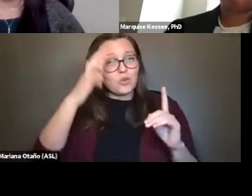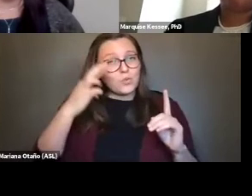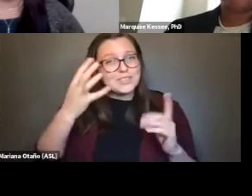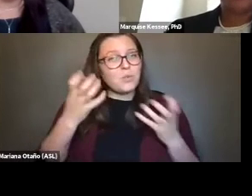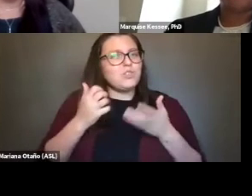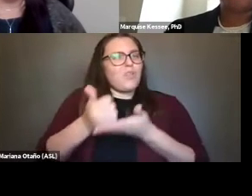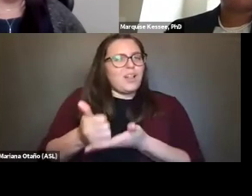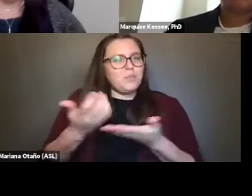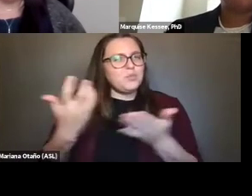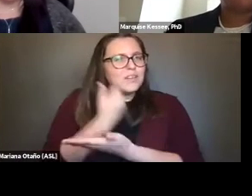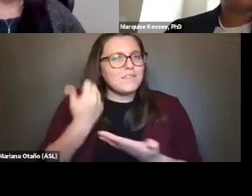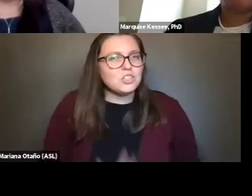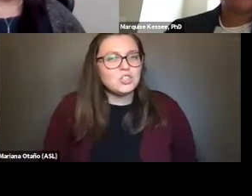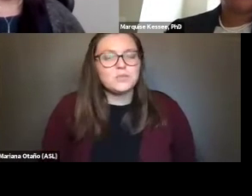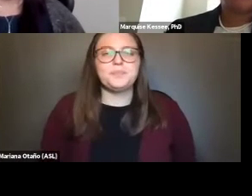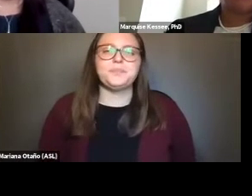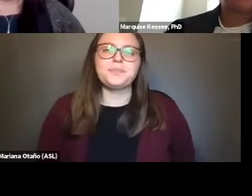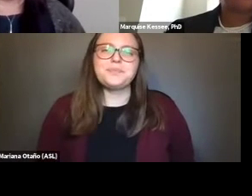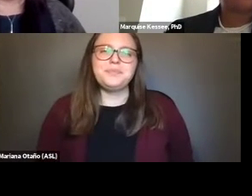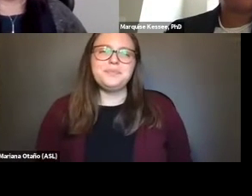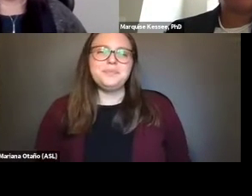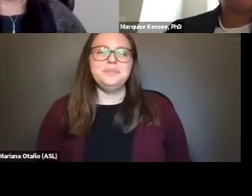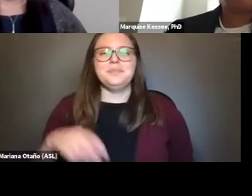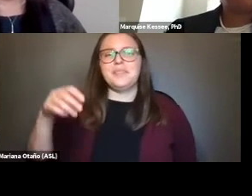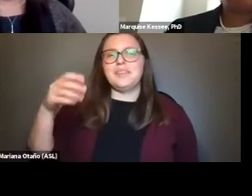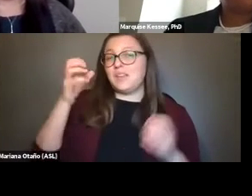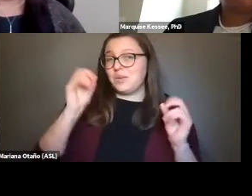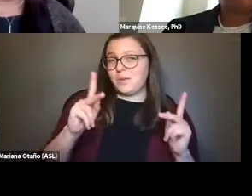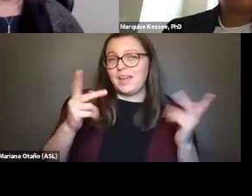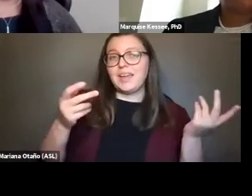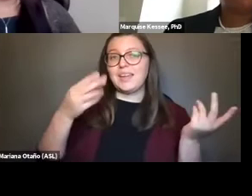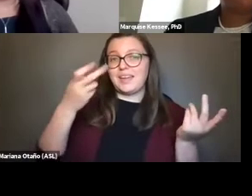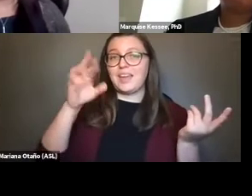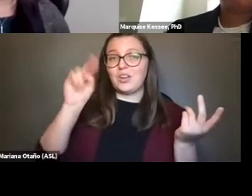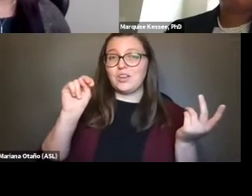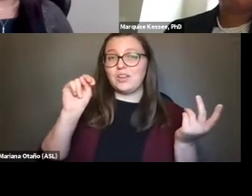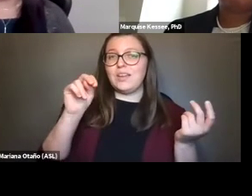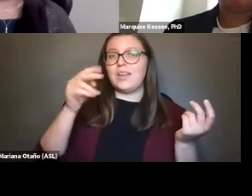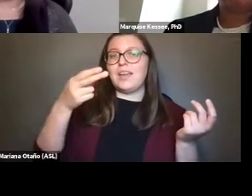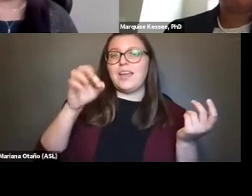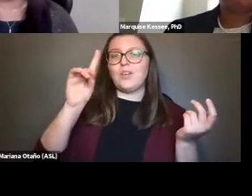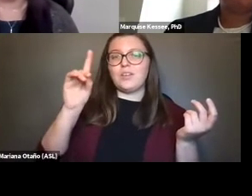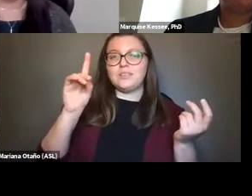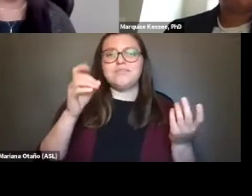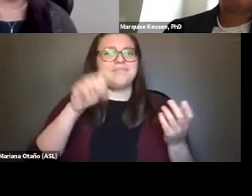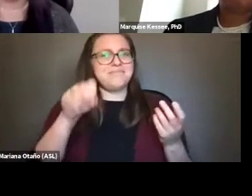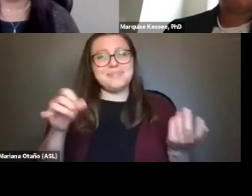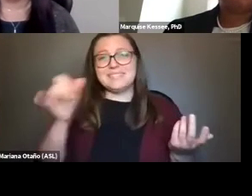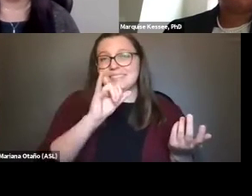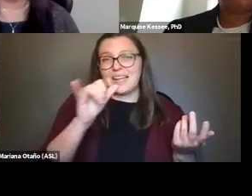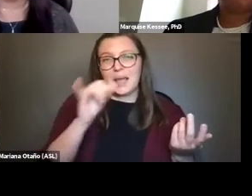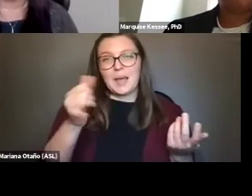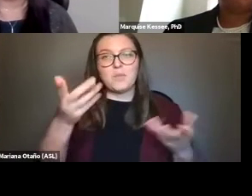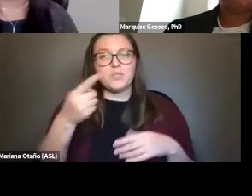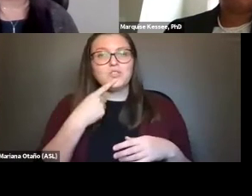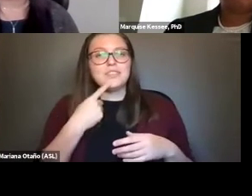it. Okay, Mr. Hara? And pretty much echoing everything that has already been said, but